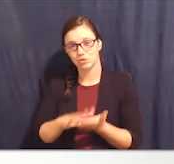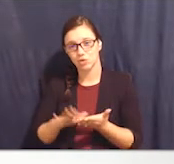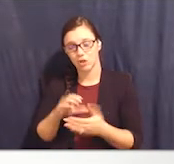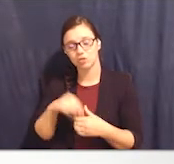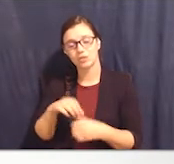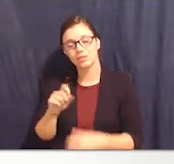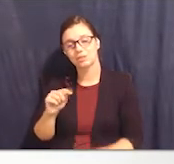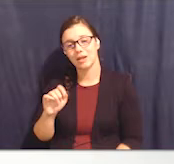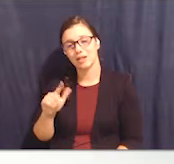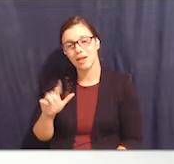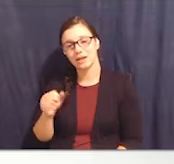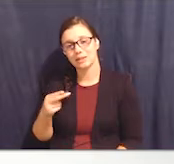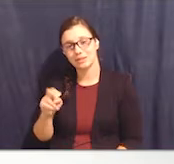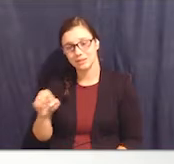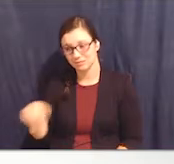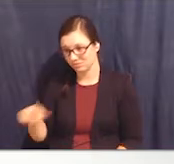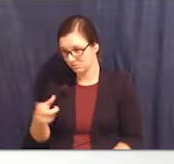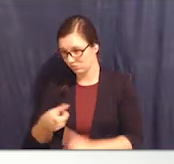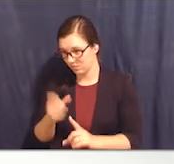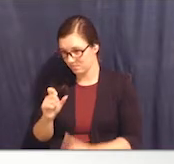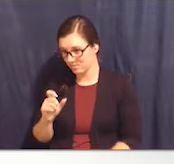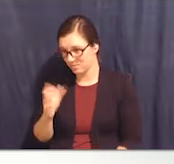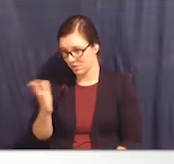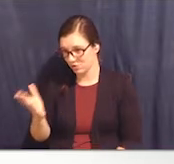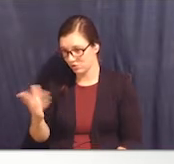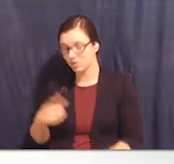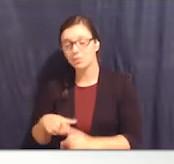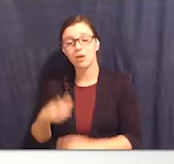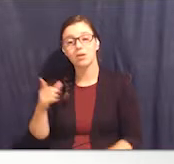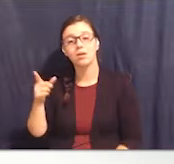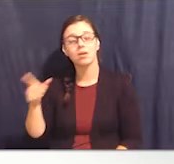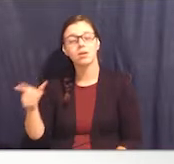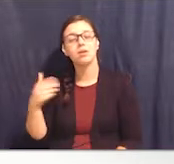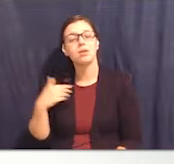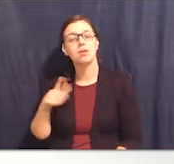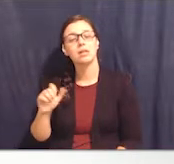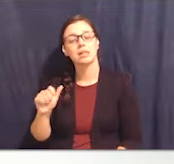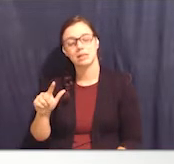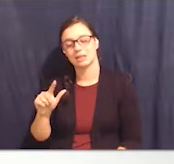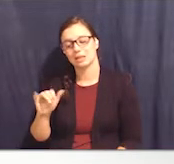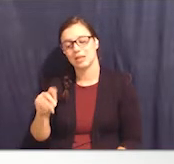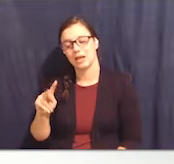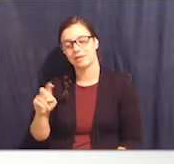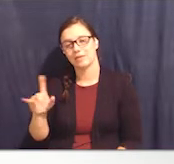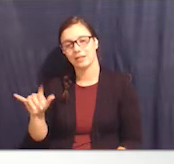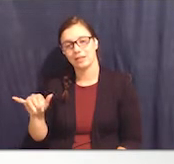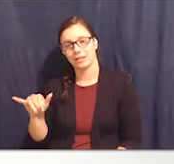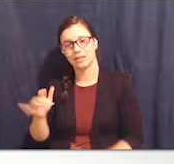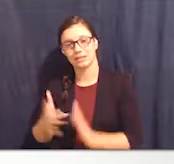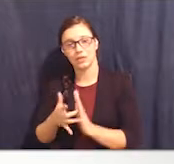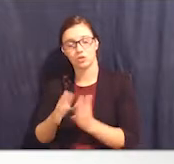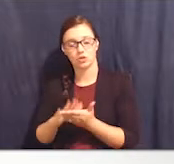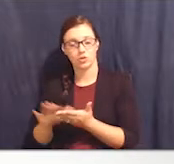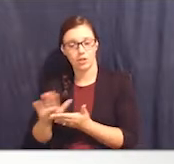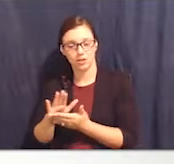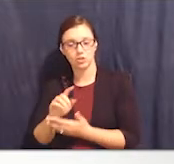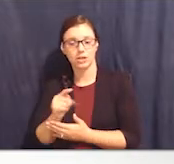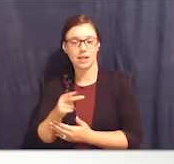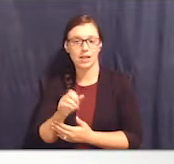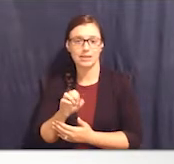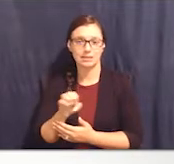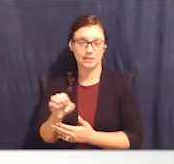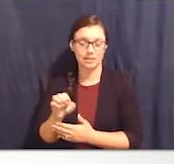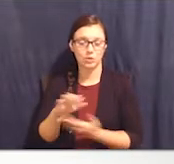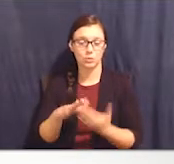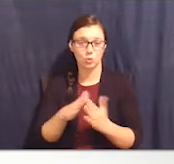That's Hollywood. That's in same Broward County also. Robert Morgan Technical